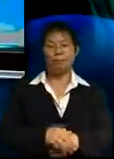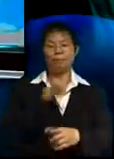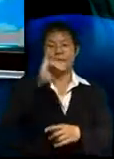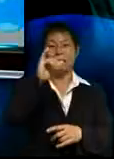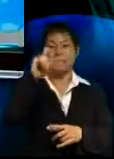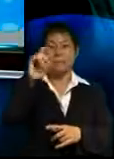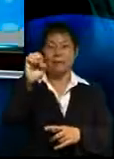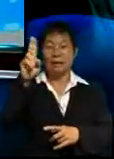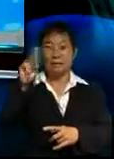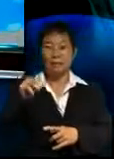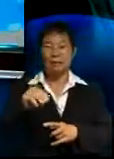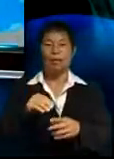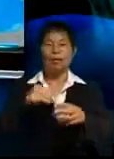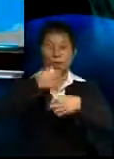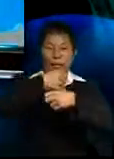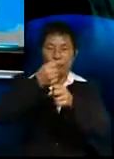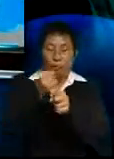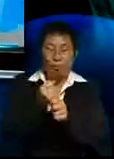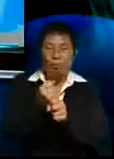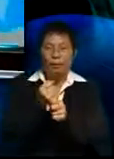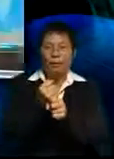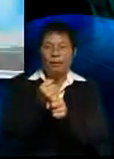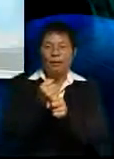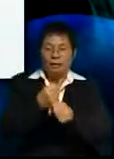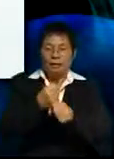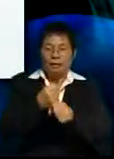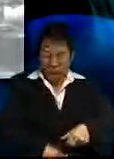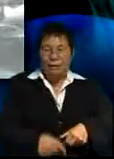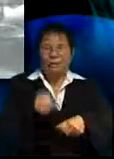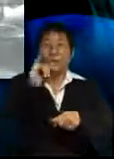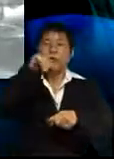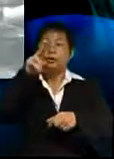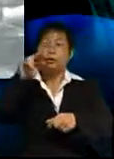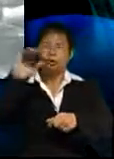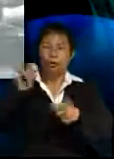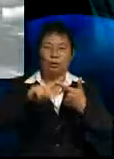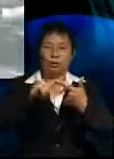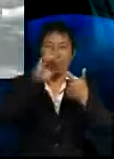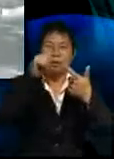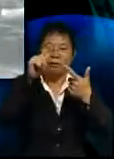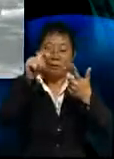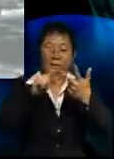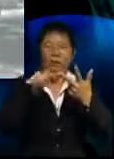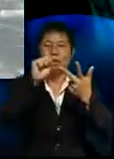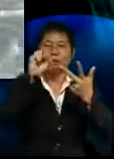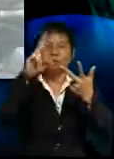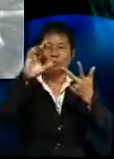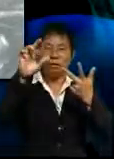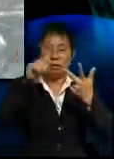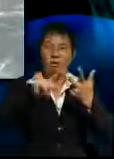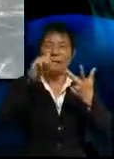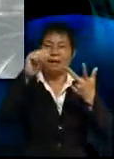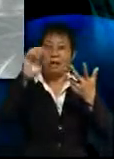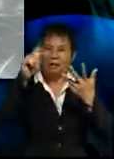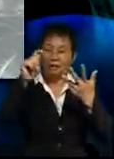Ileum produces intestinal juice which consists of the enzymes called maltase, sucrase, lactase,